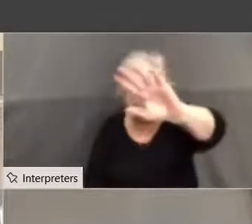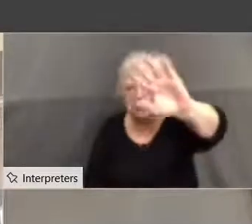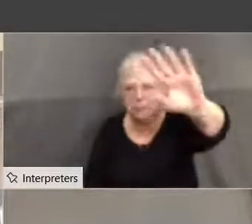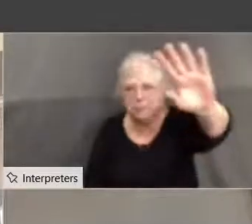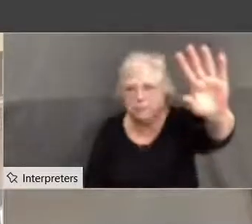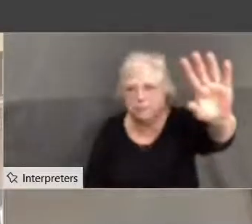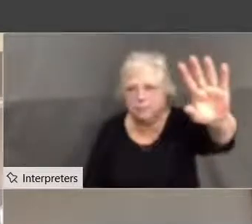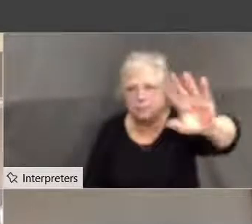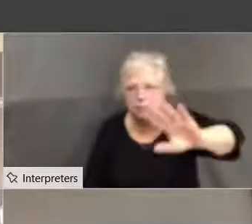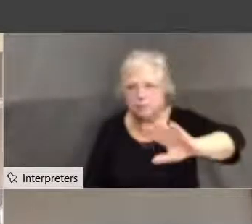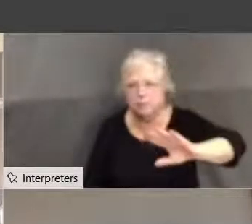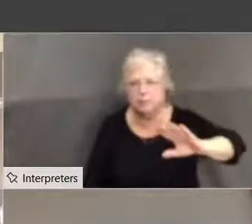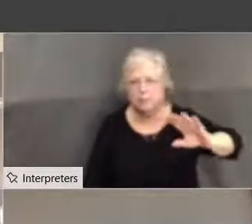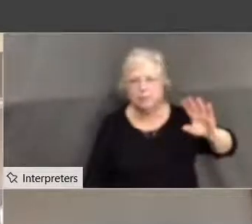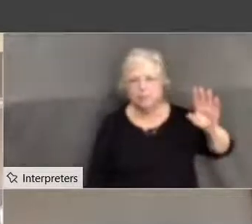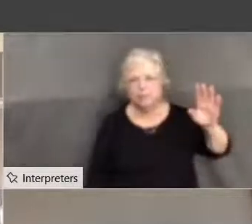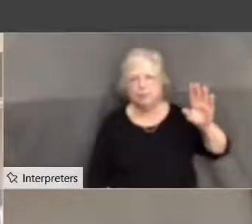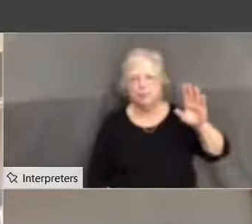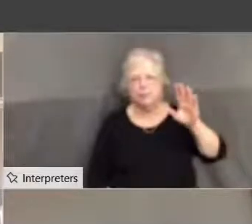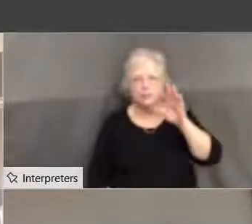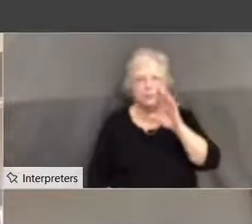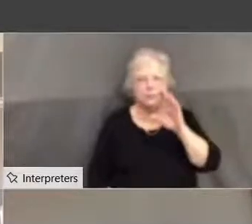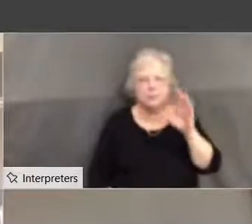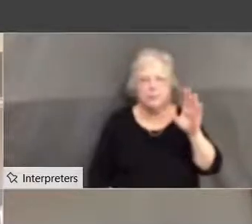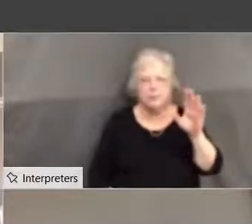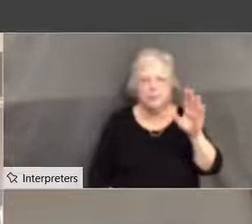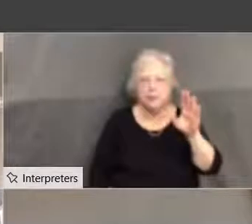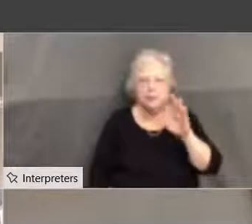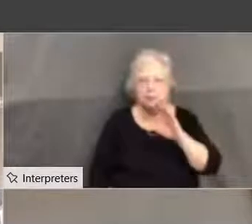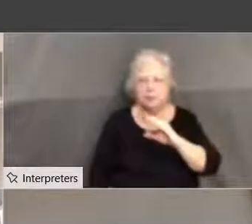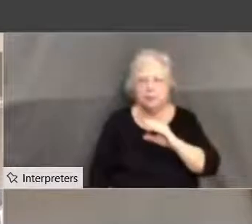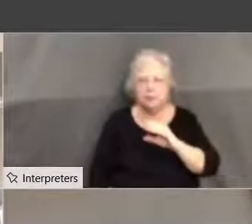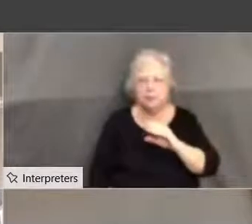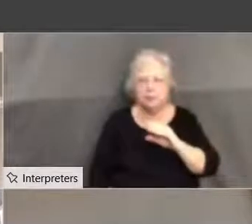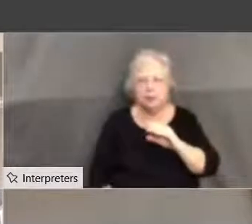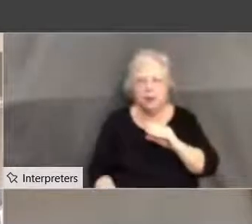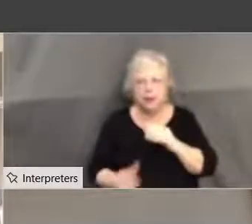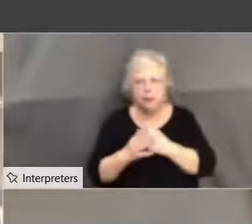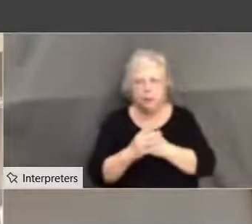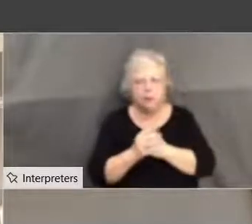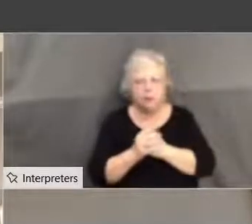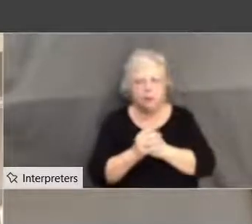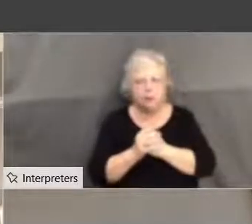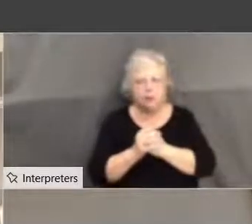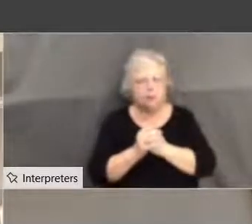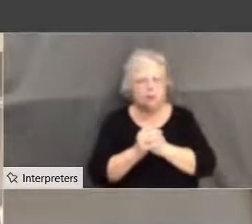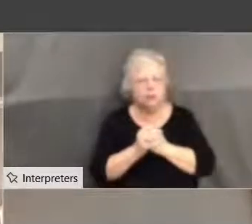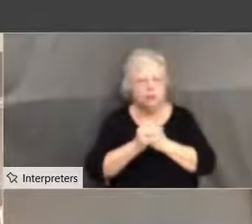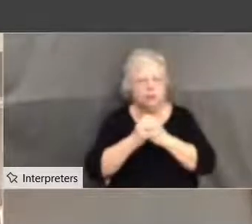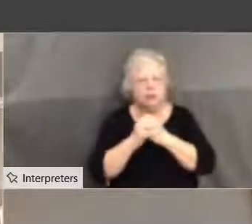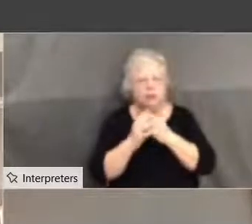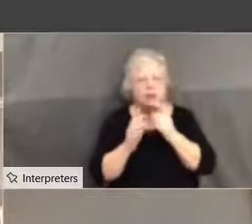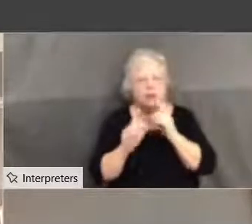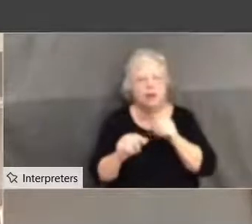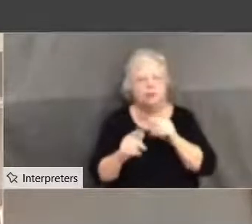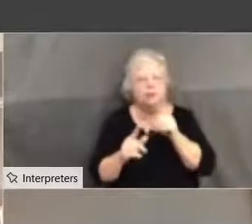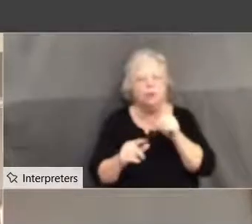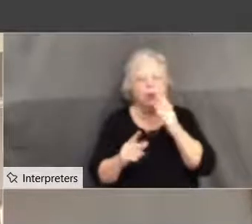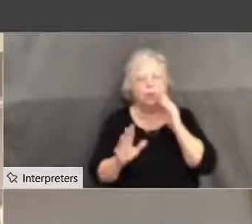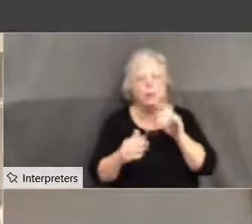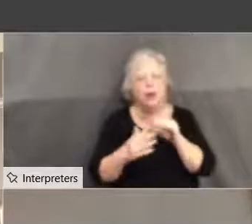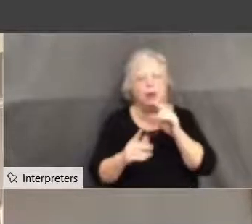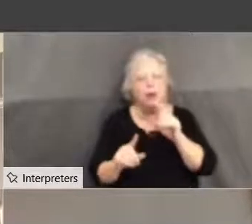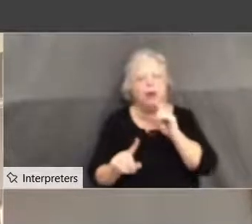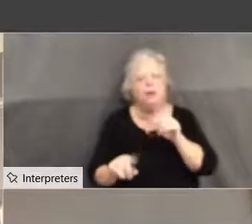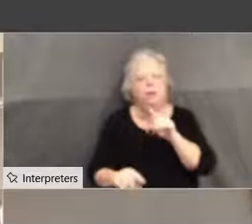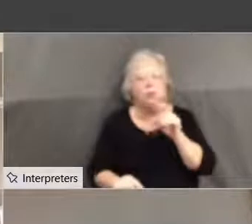any employer is going to accept to be self-funded. I hope that answers the question. Yeah, it